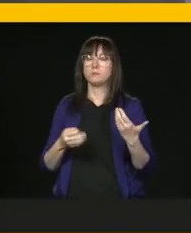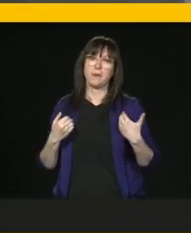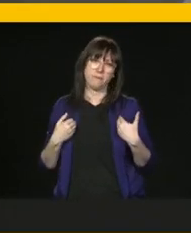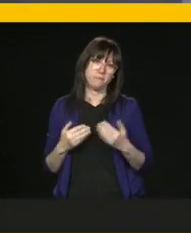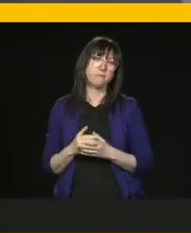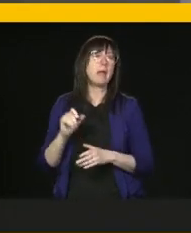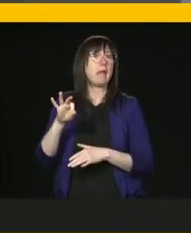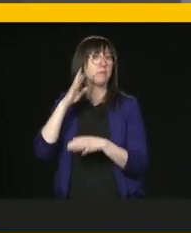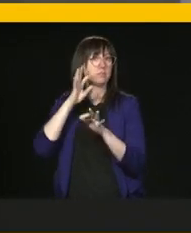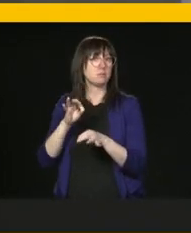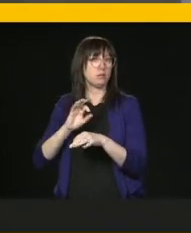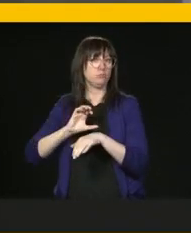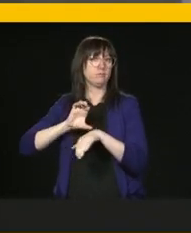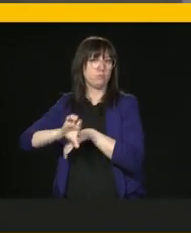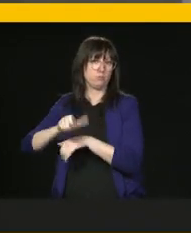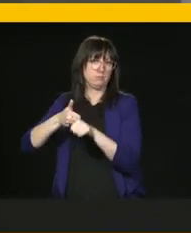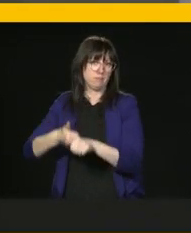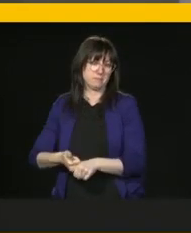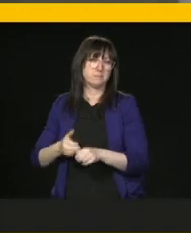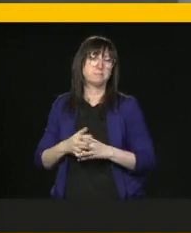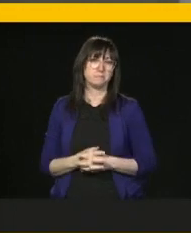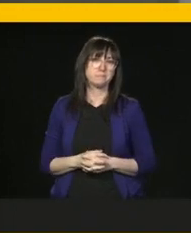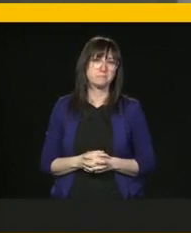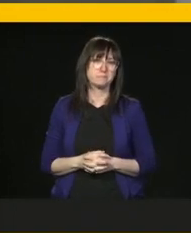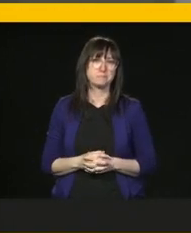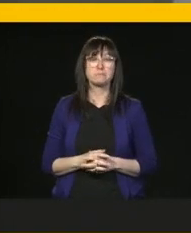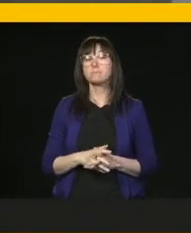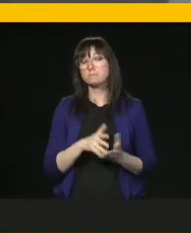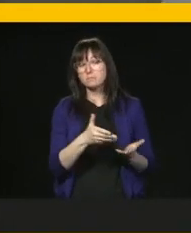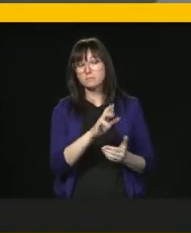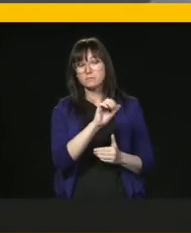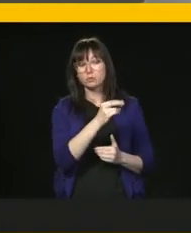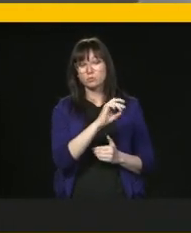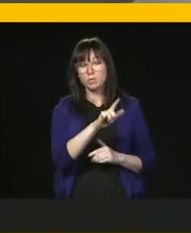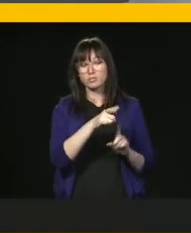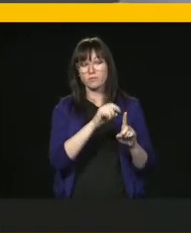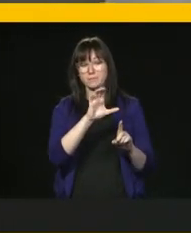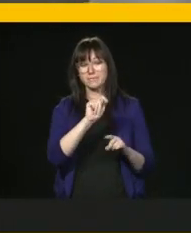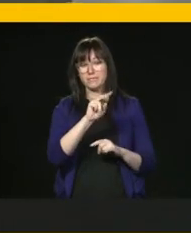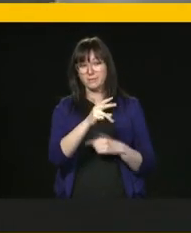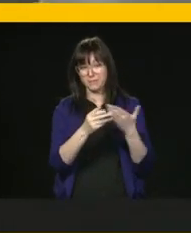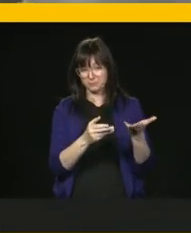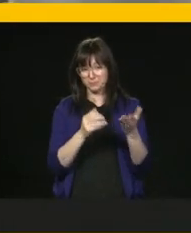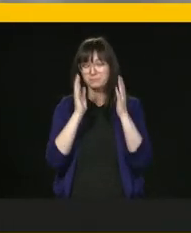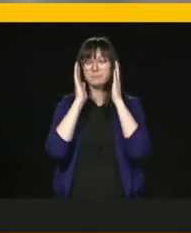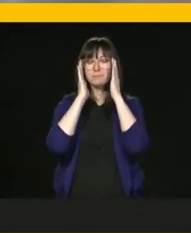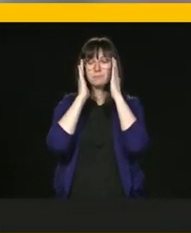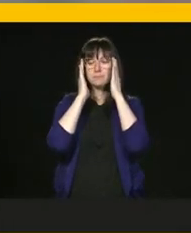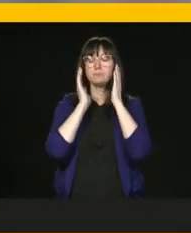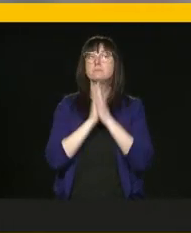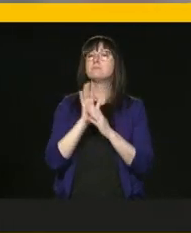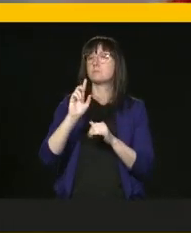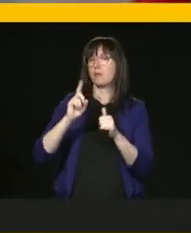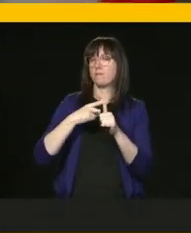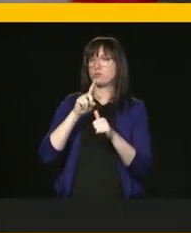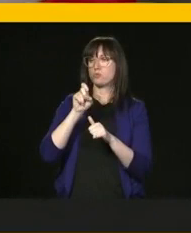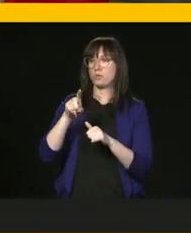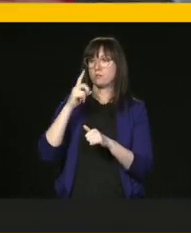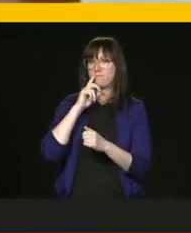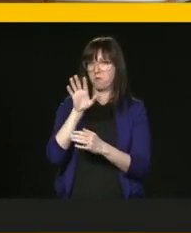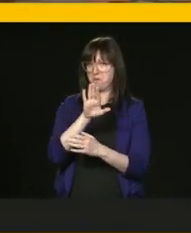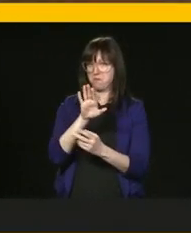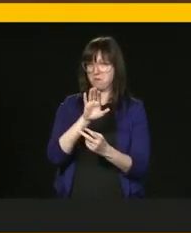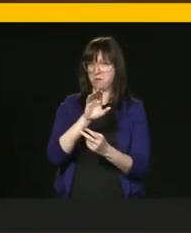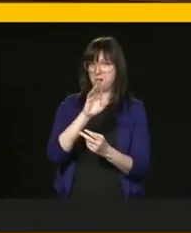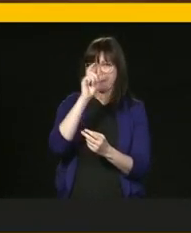Thank you. Rachel, CTV. Rachel Haynes from CTV. First question would be for either Minister Haidu or Minister Freeland. A